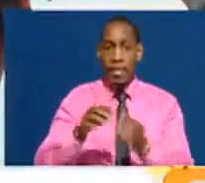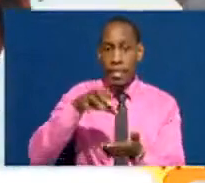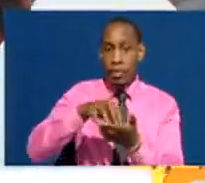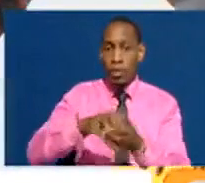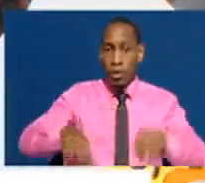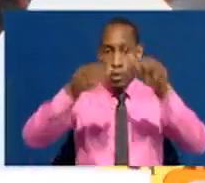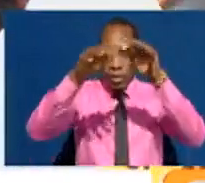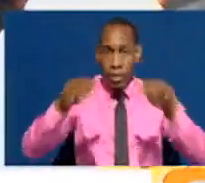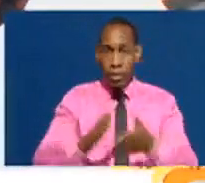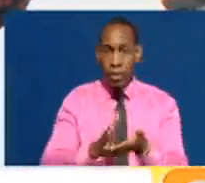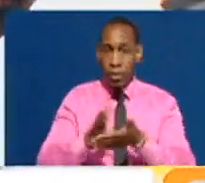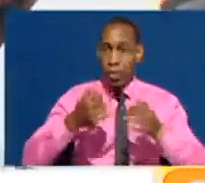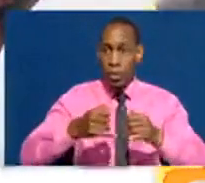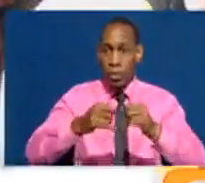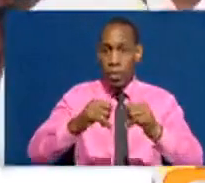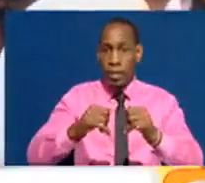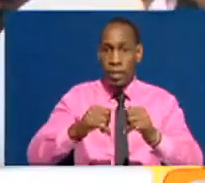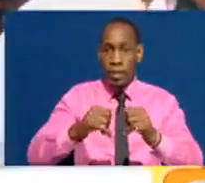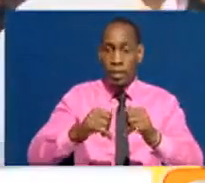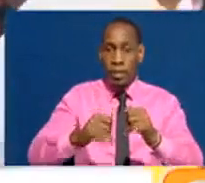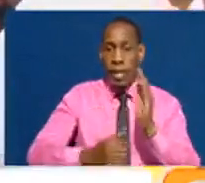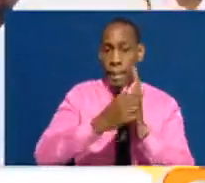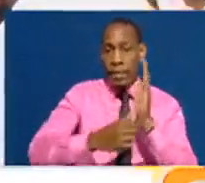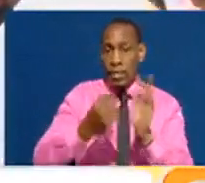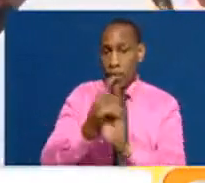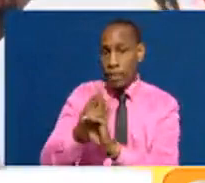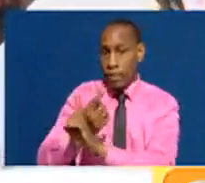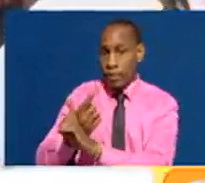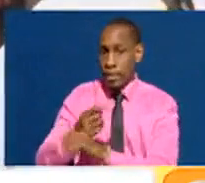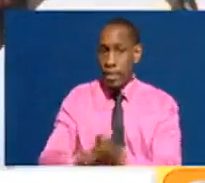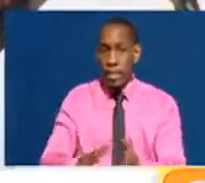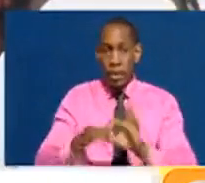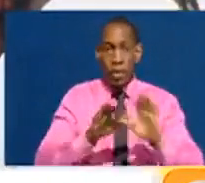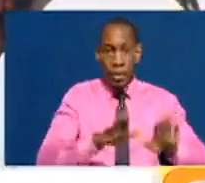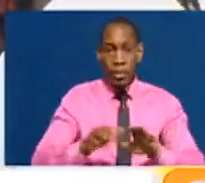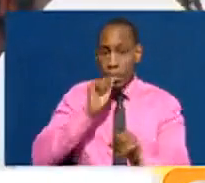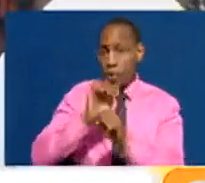devolution through the implementation of their well-crafted manifesto that was part of their campaign